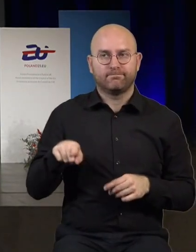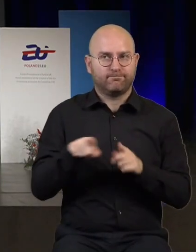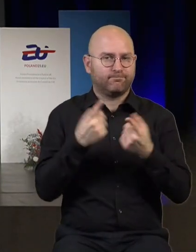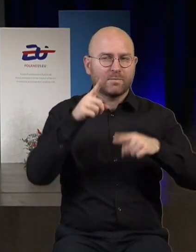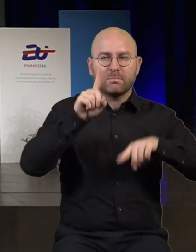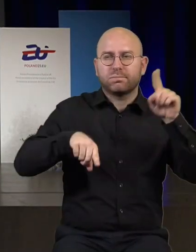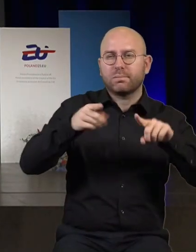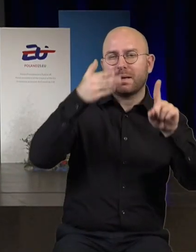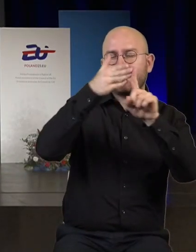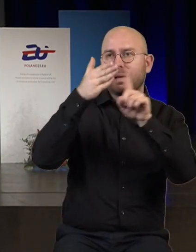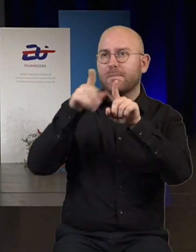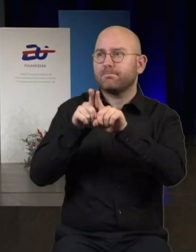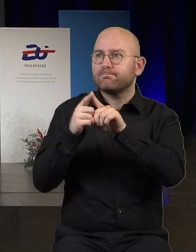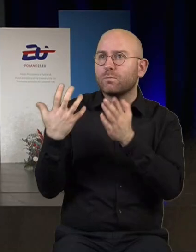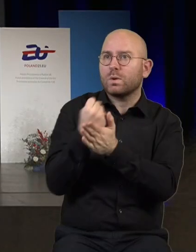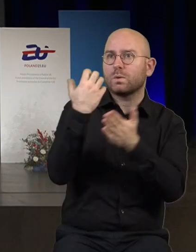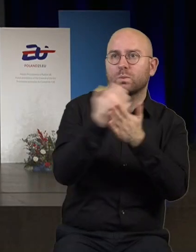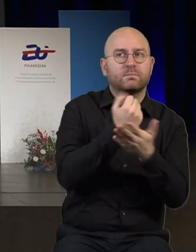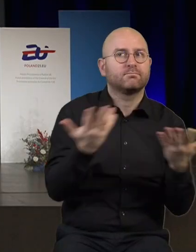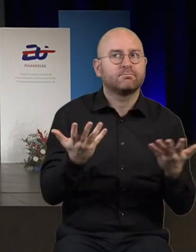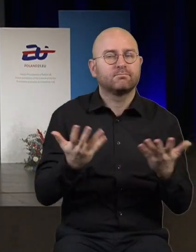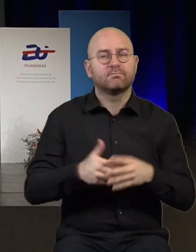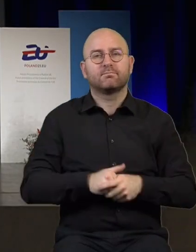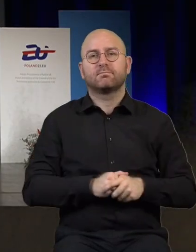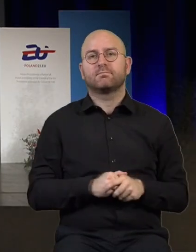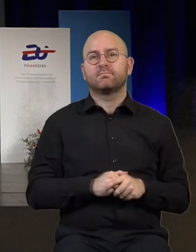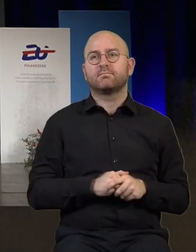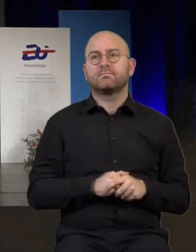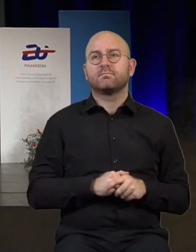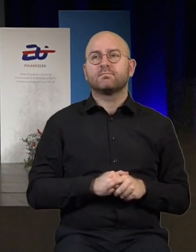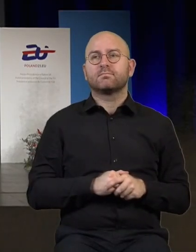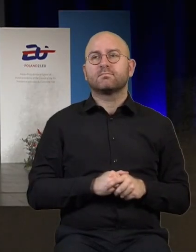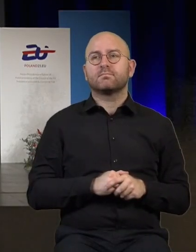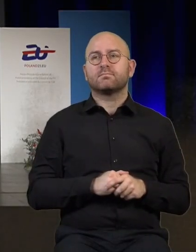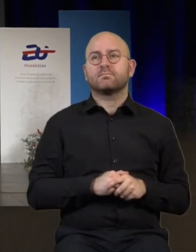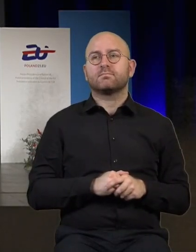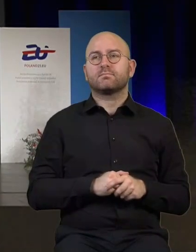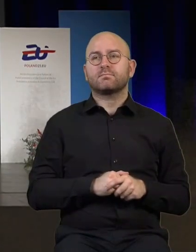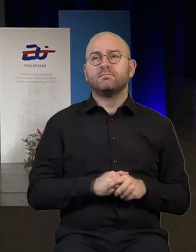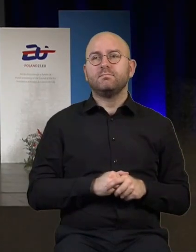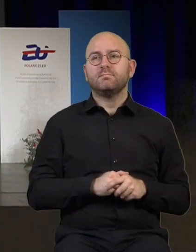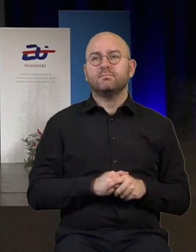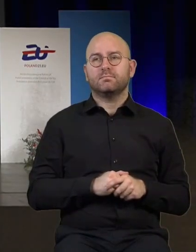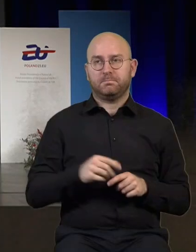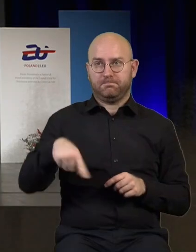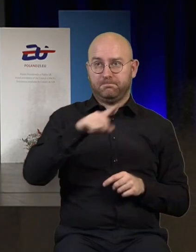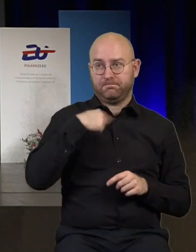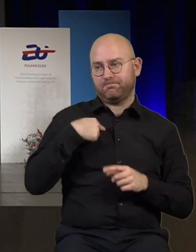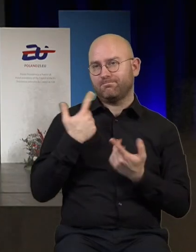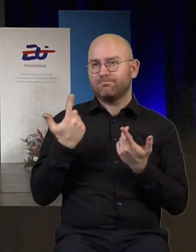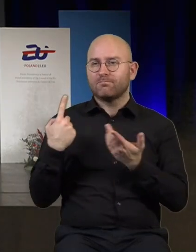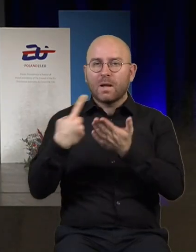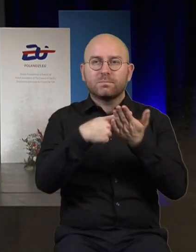when we are talking about the goal about reducing carbon footprint, and on the other